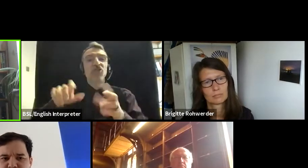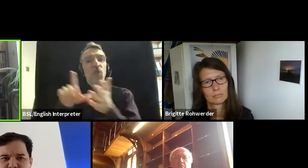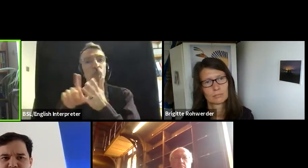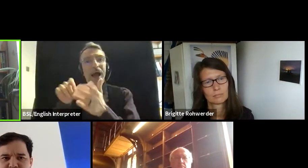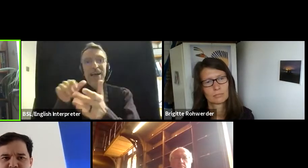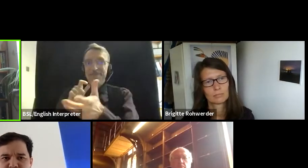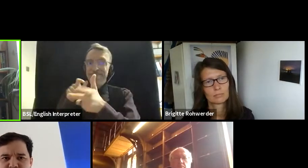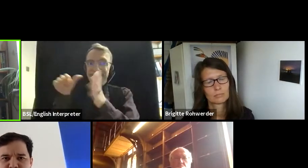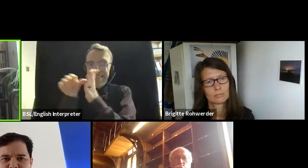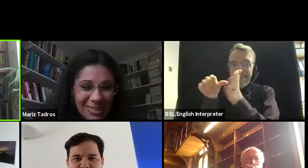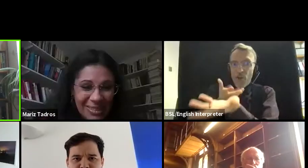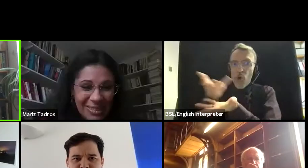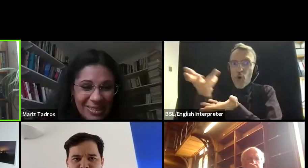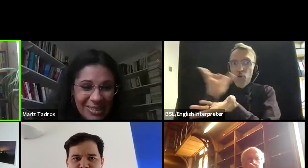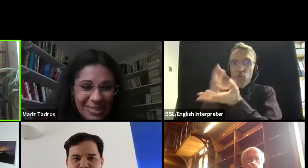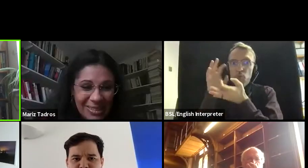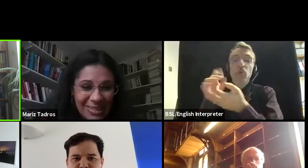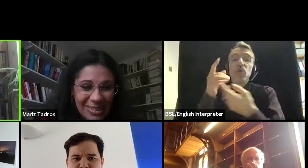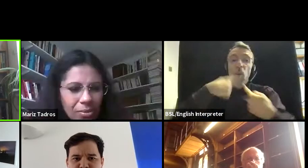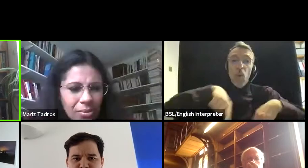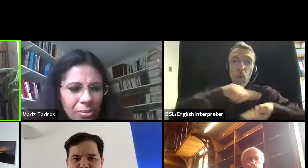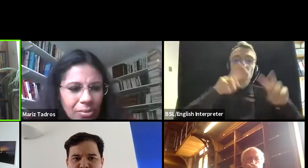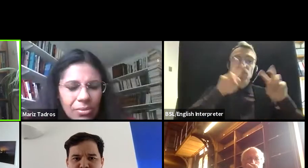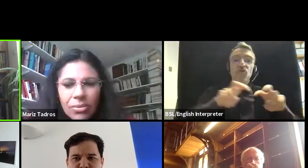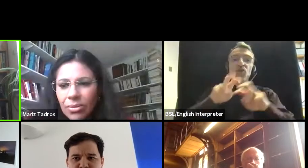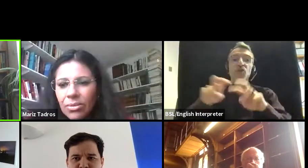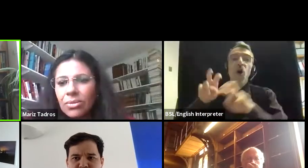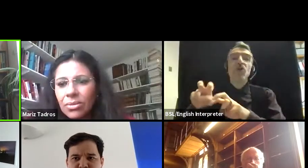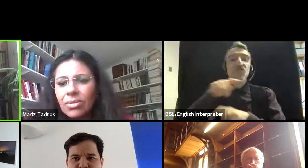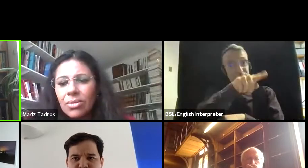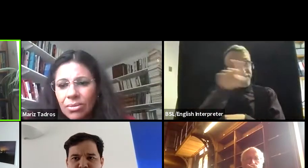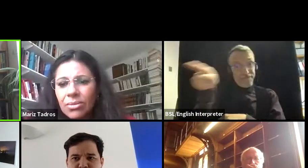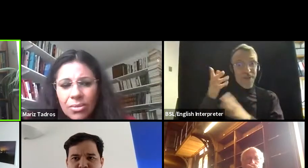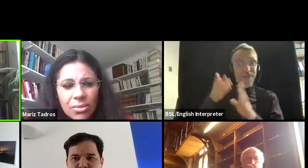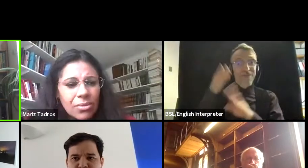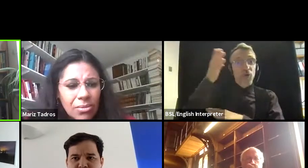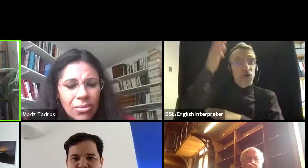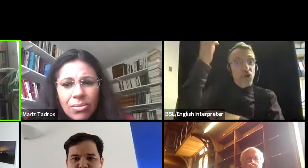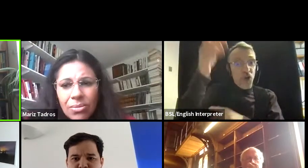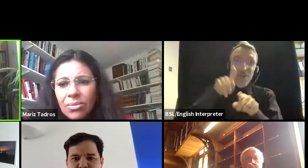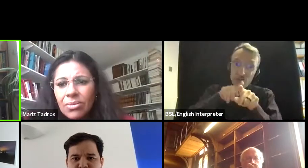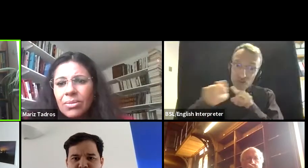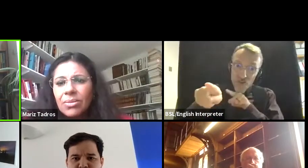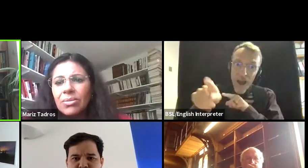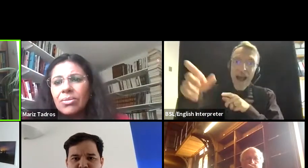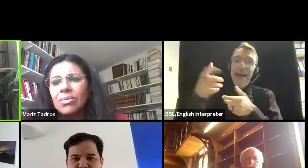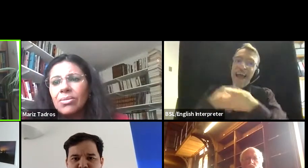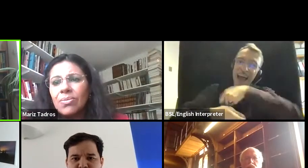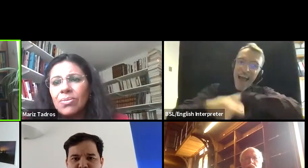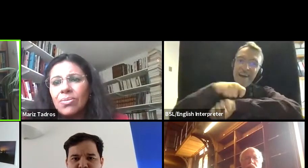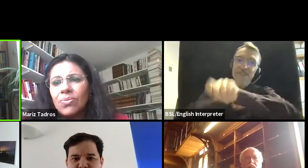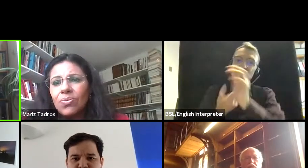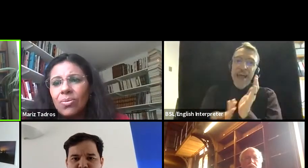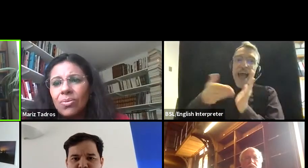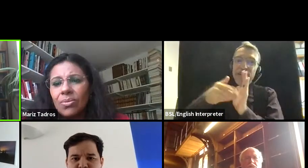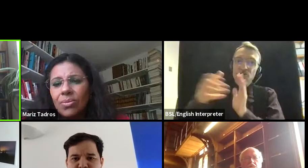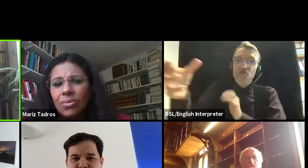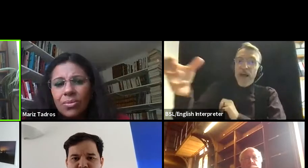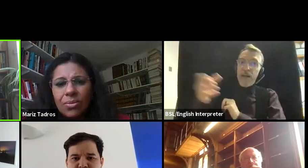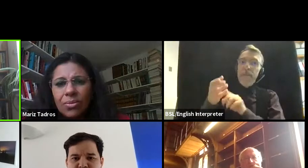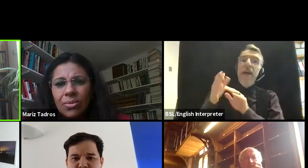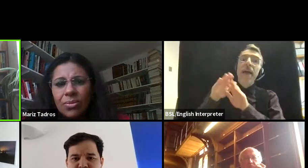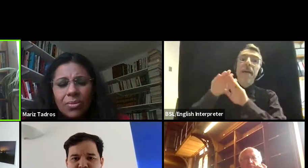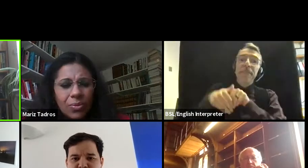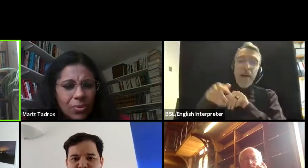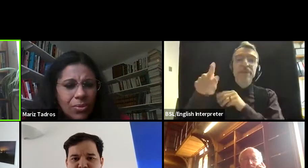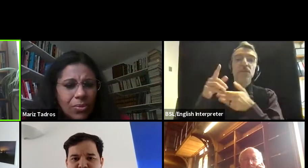So we would urge researchers to make an extra effort to try and include impairments which are perhaps